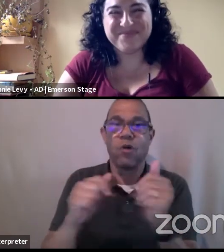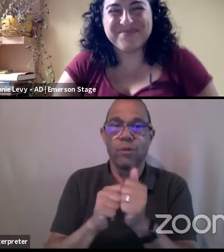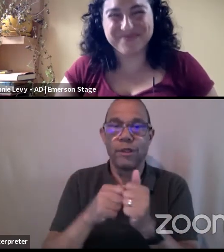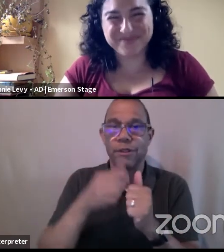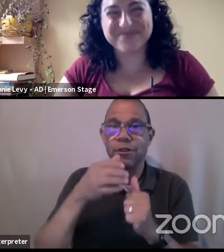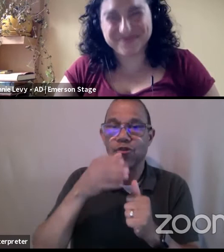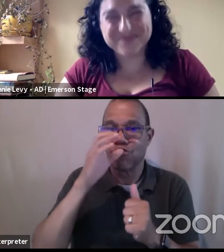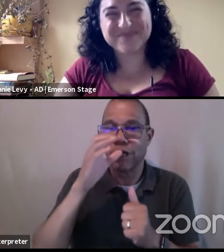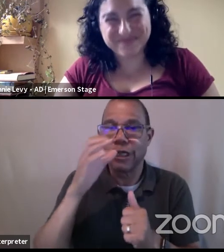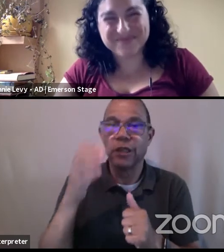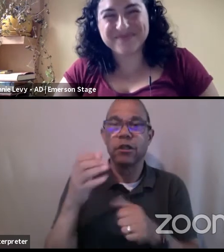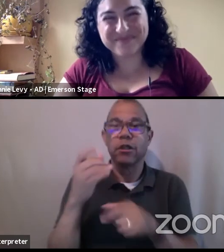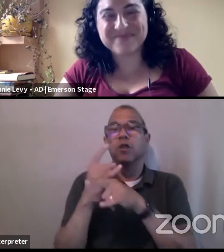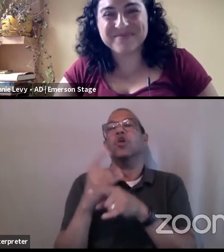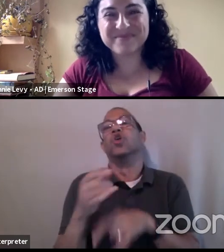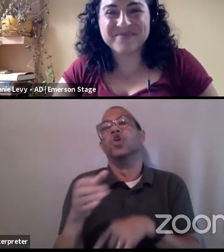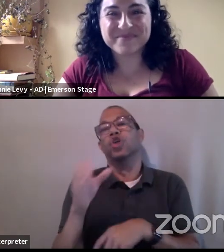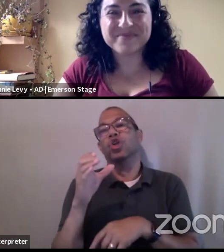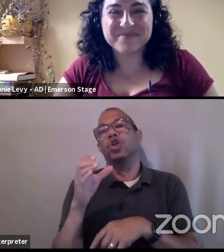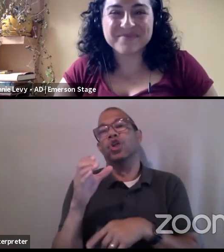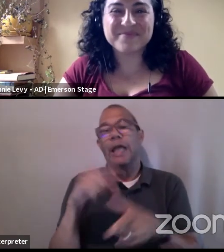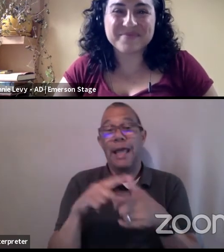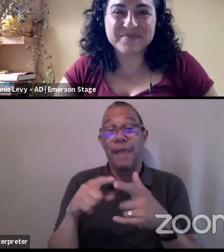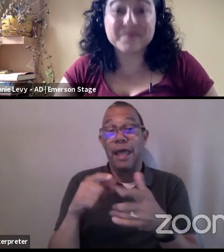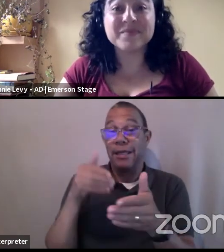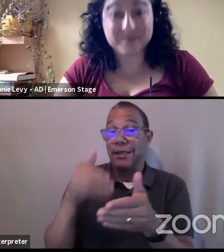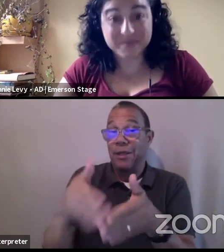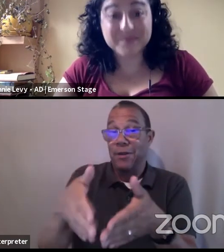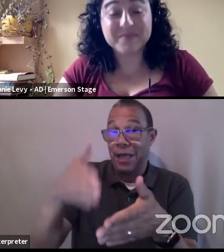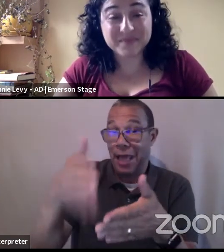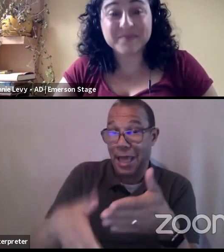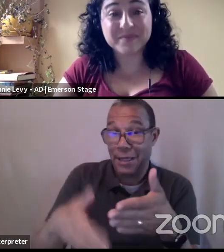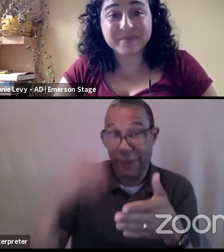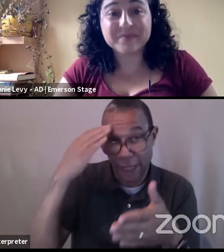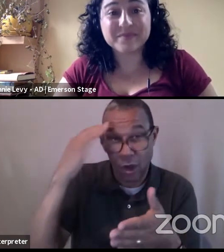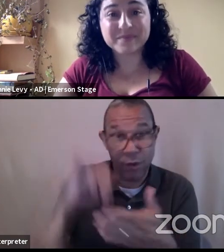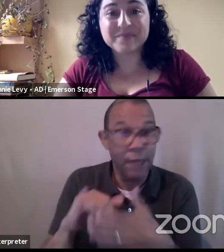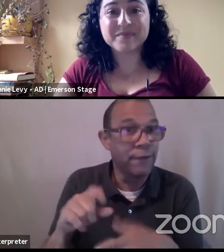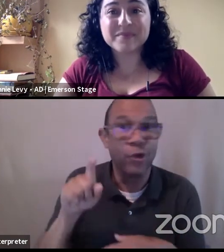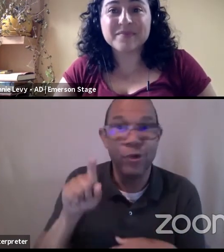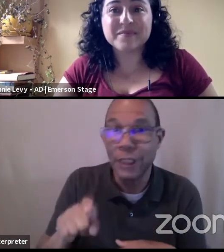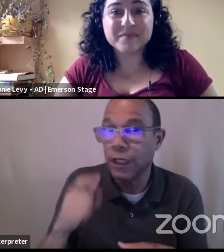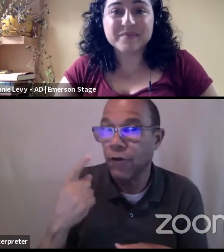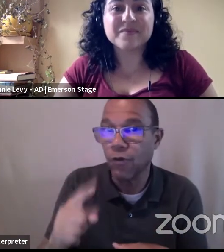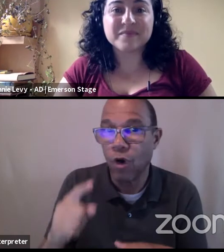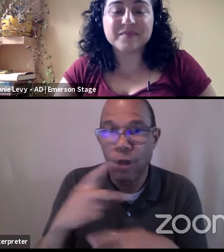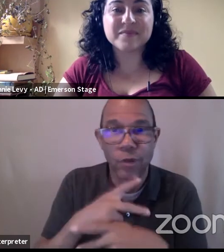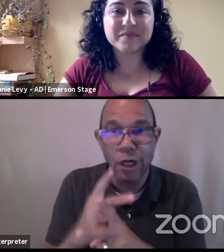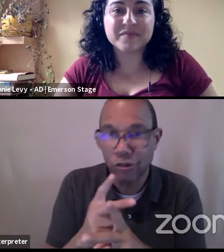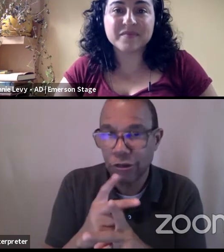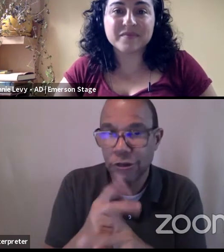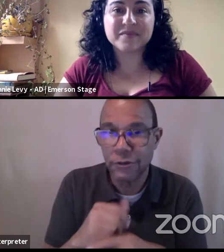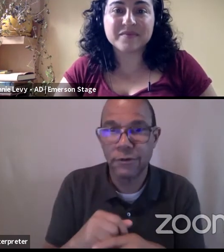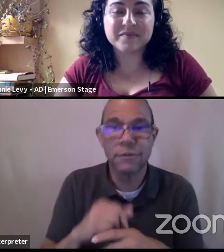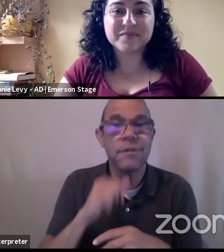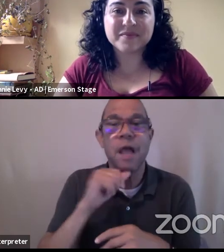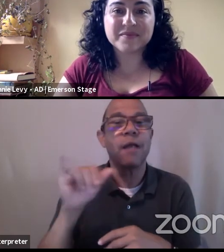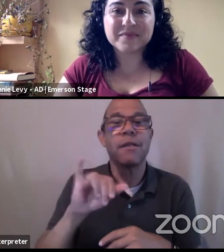the end they move in because they know that they are needed for the production. Unlike when you're watching Netflix,